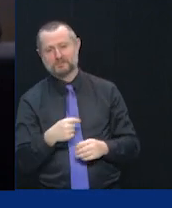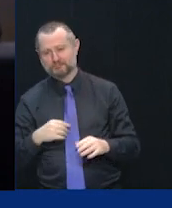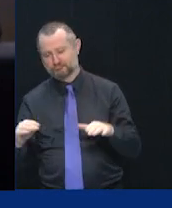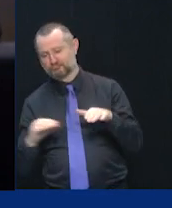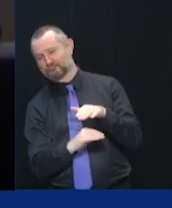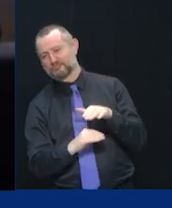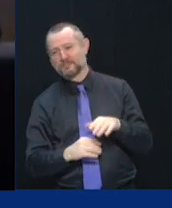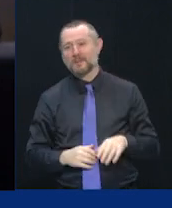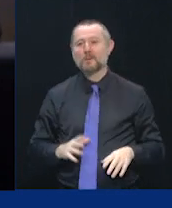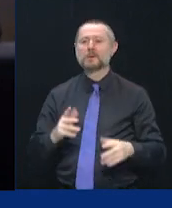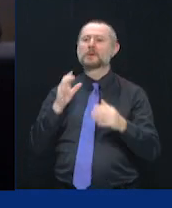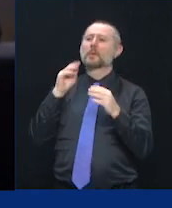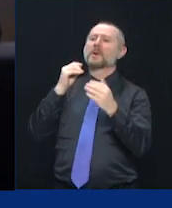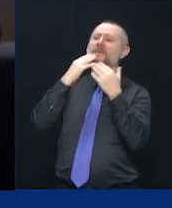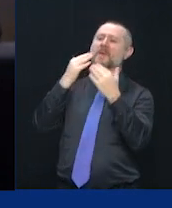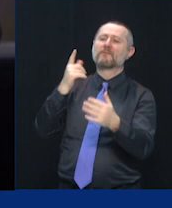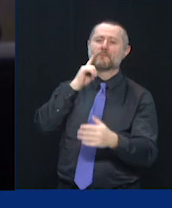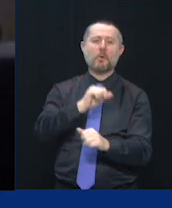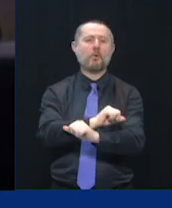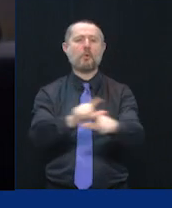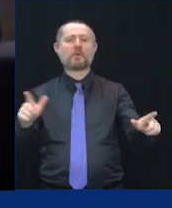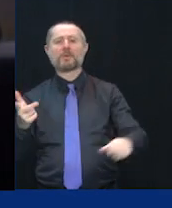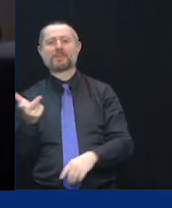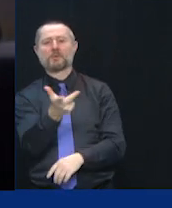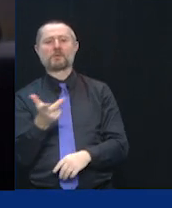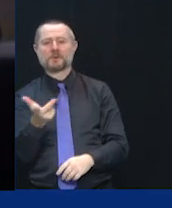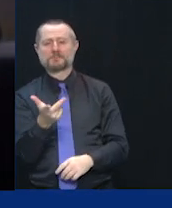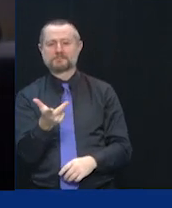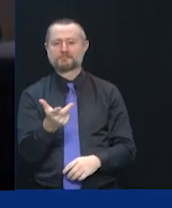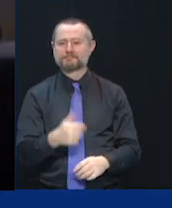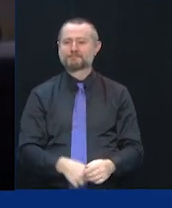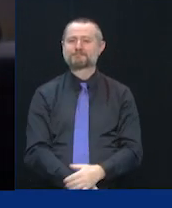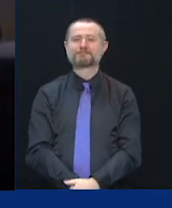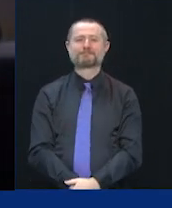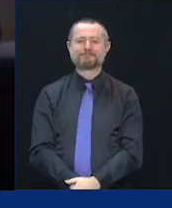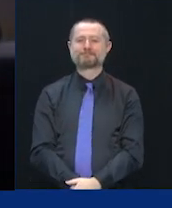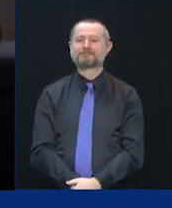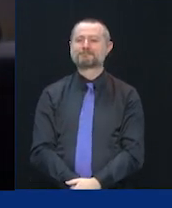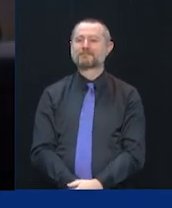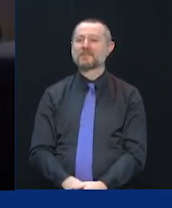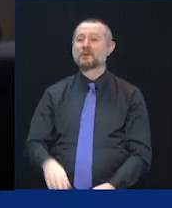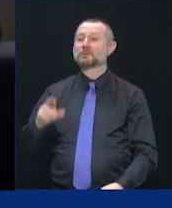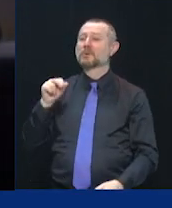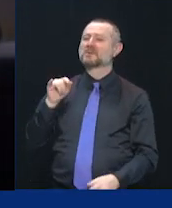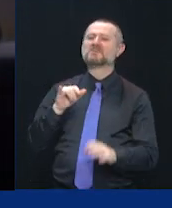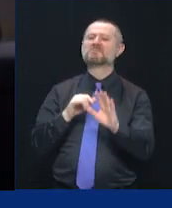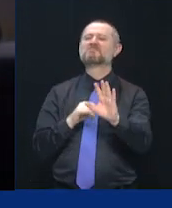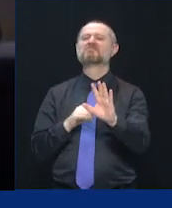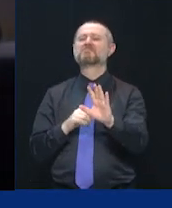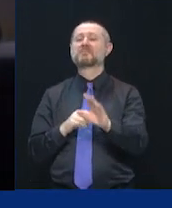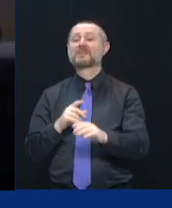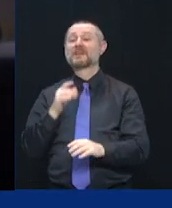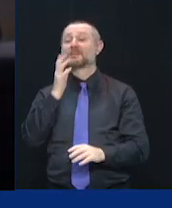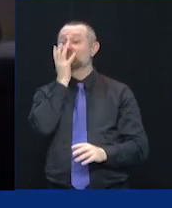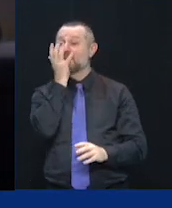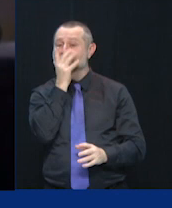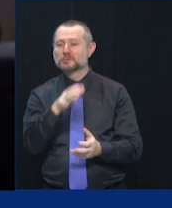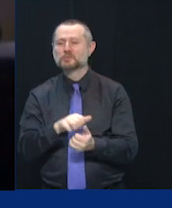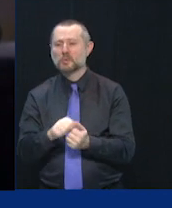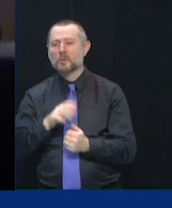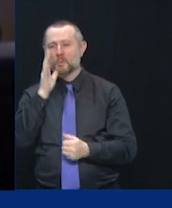Randy Levine, Mariano Rivera, Manager Boone. We'll replace the turf. You can take any of it home. We'll do it. We're